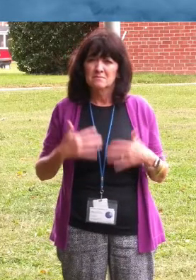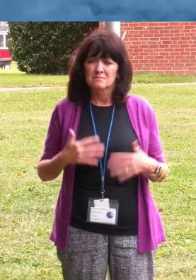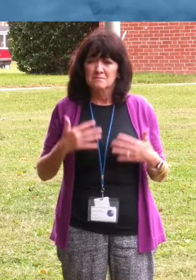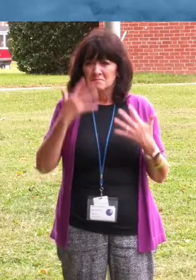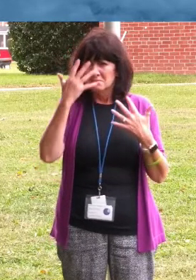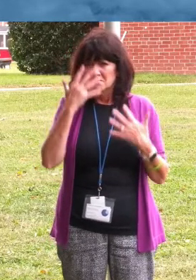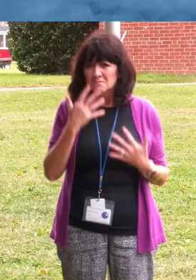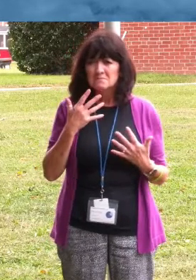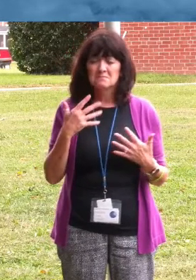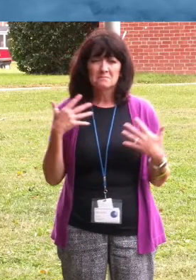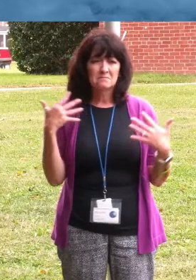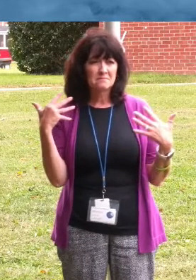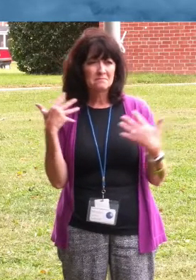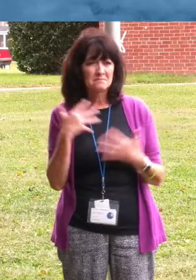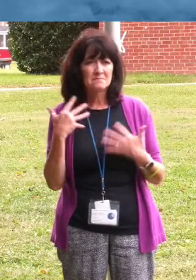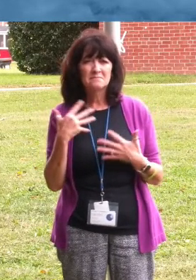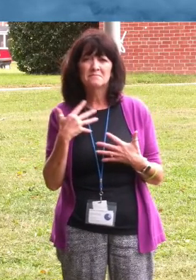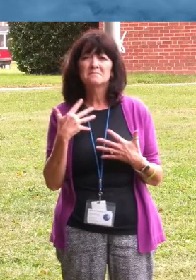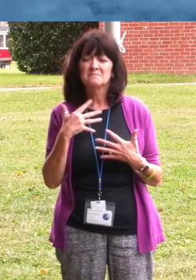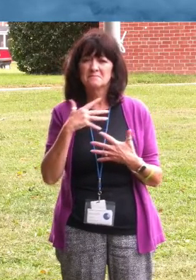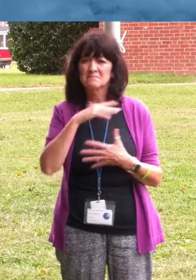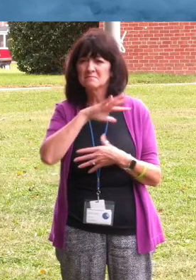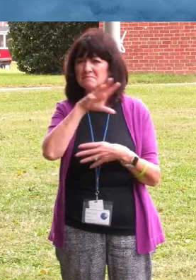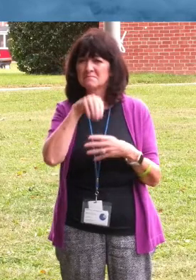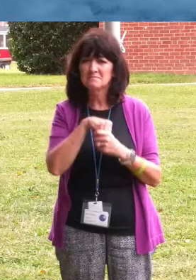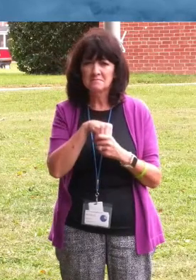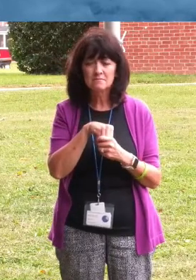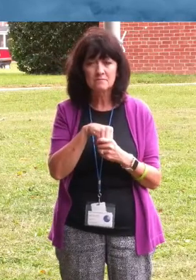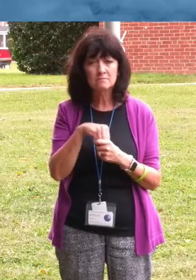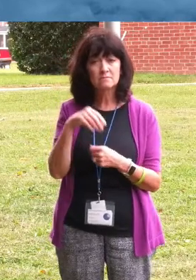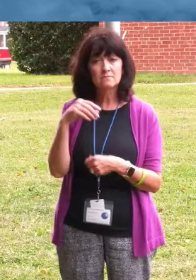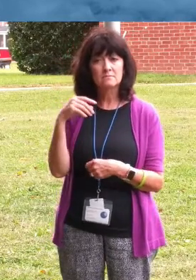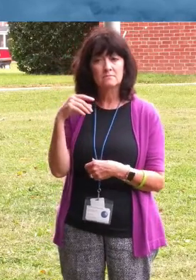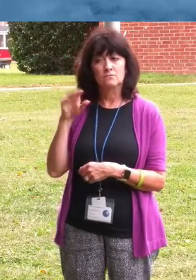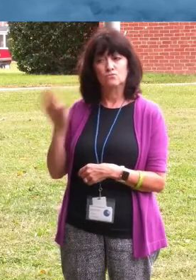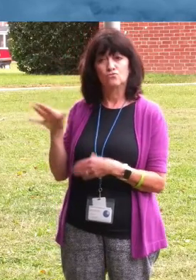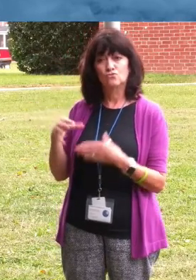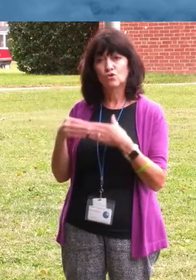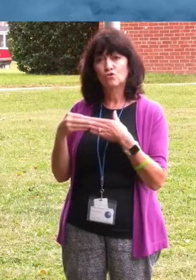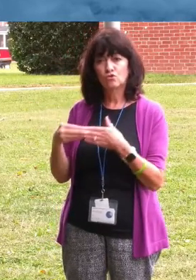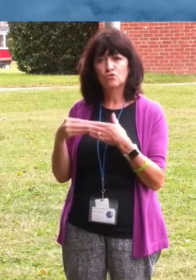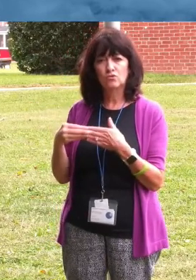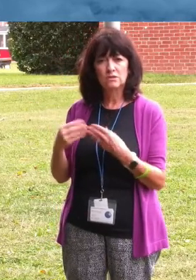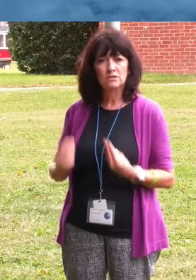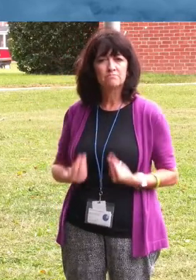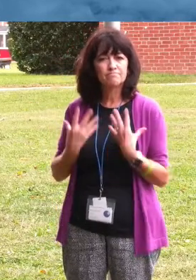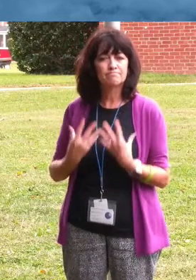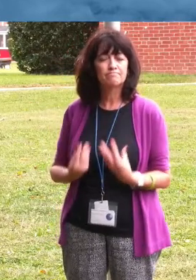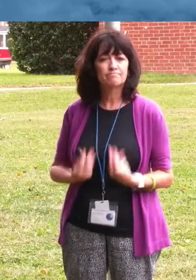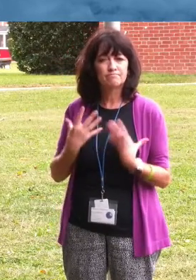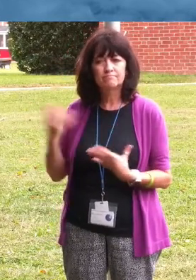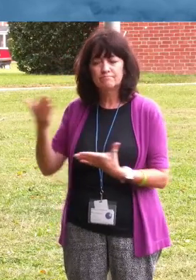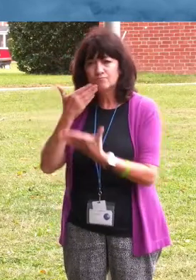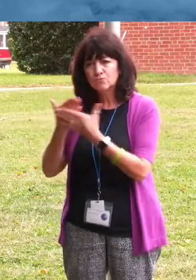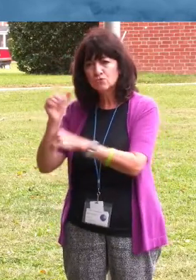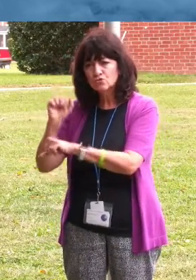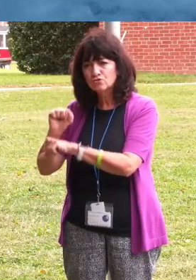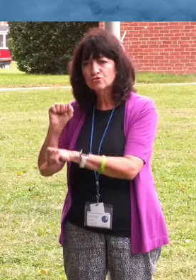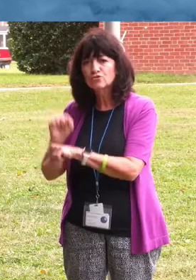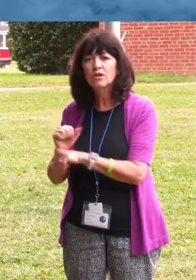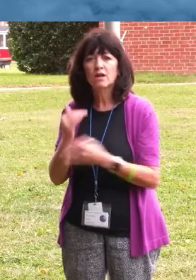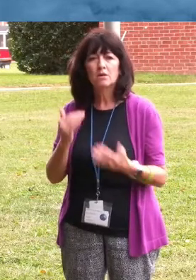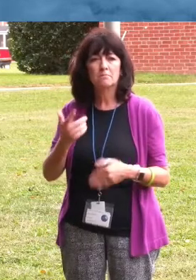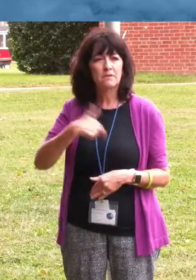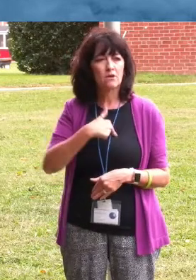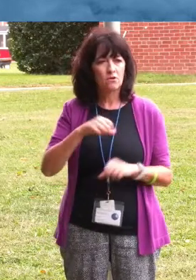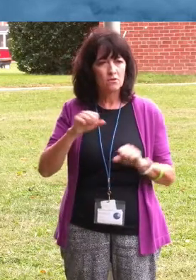But because of the leadership there, we can now see the light at the end of the tunnel. And thanks to Secretary Molly and